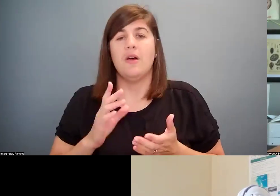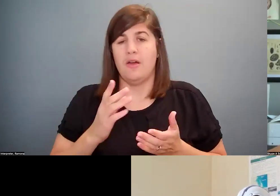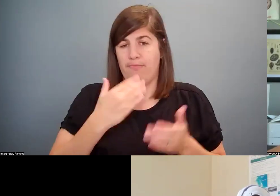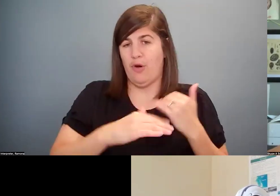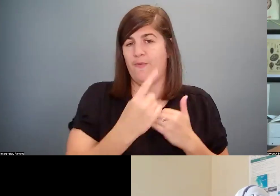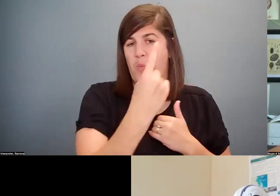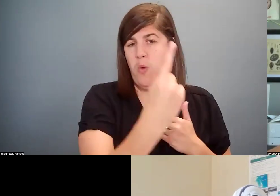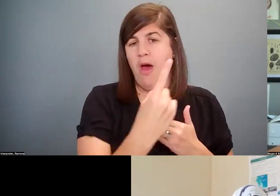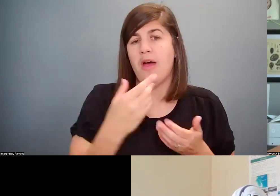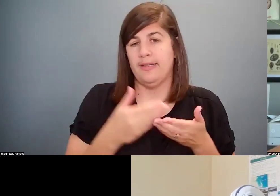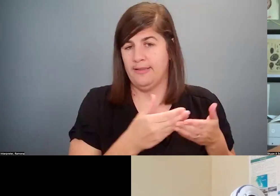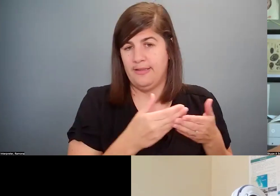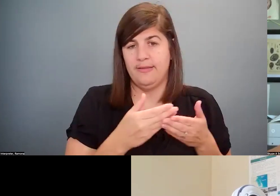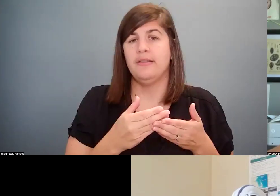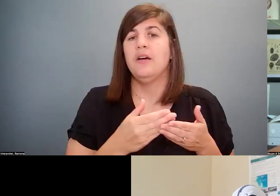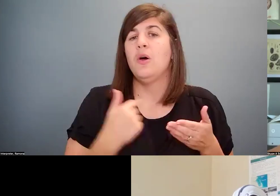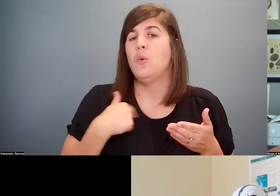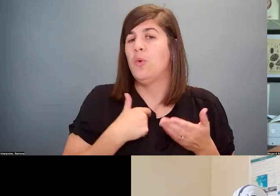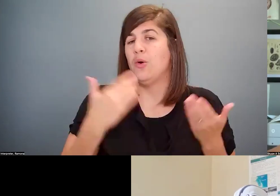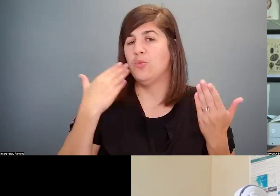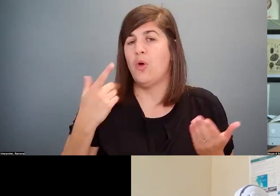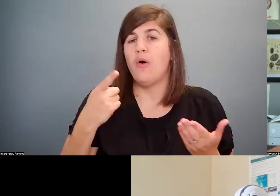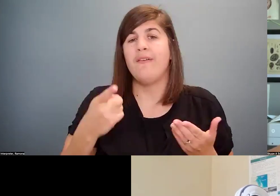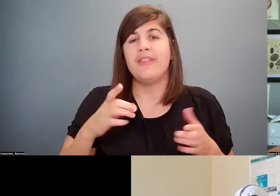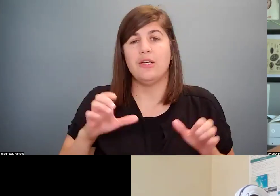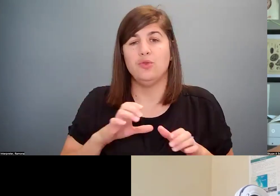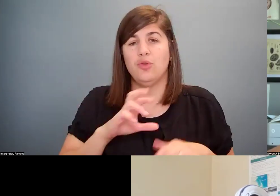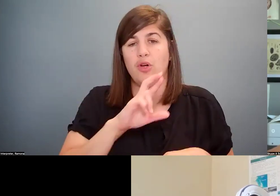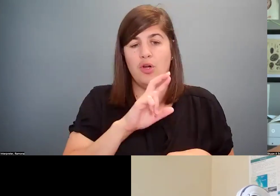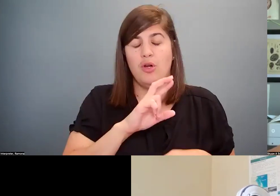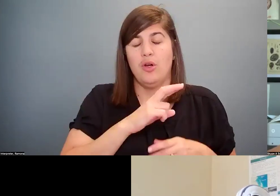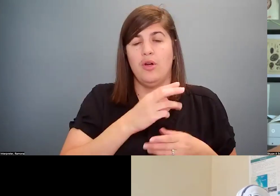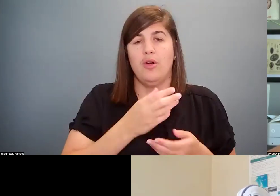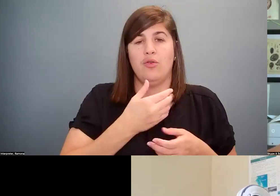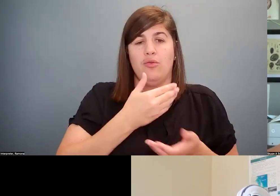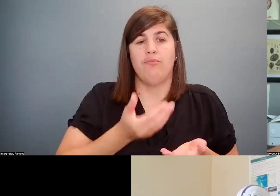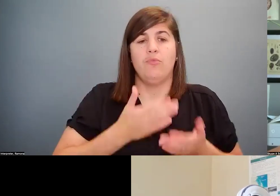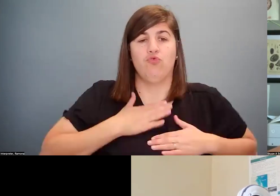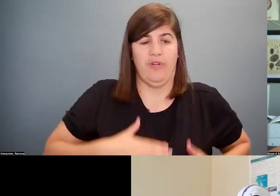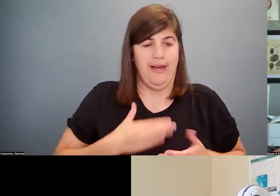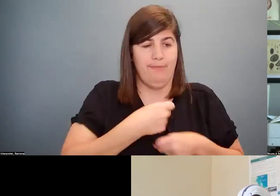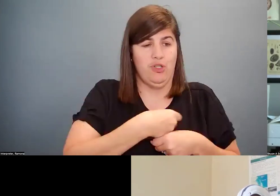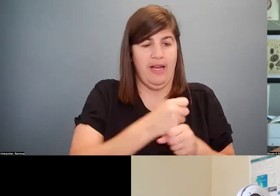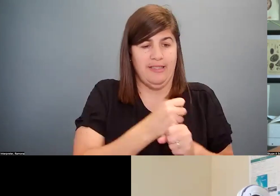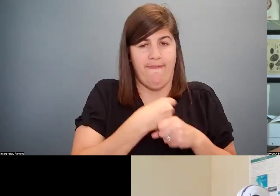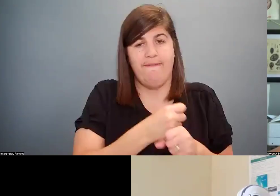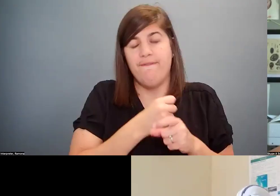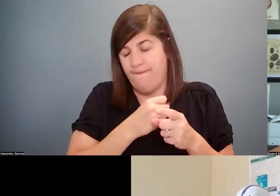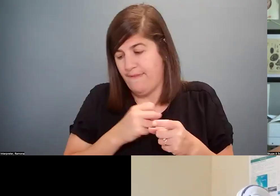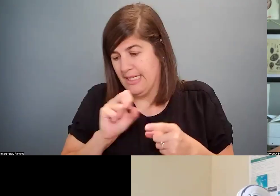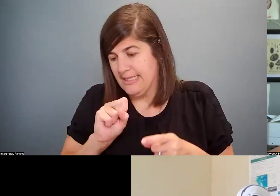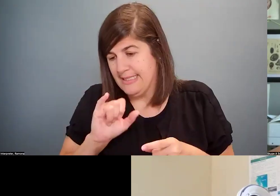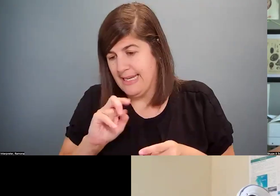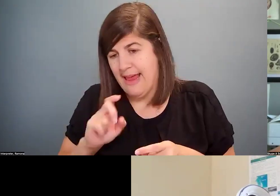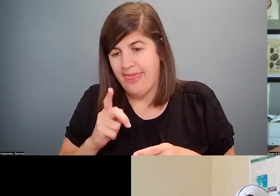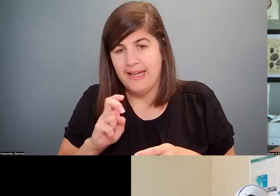don't know if whales go through something called reproductive senescence, which basically, again, is a scientific term to say that they stop